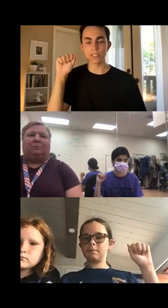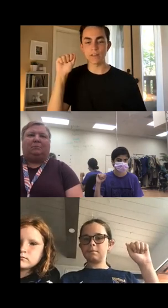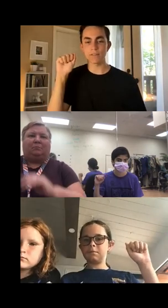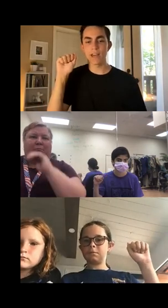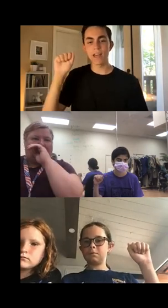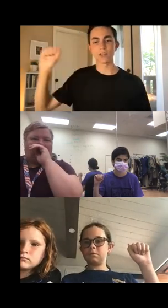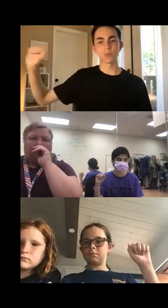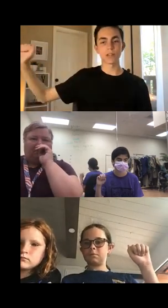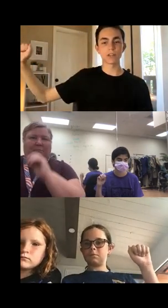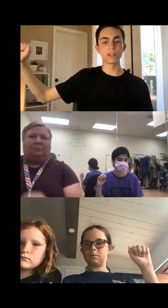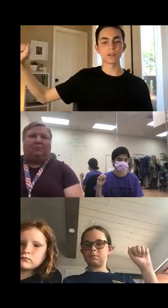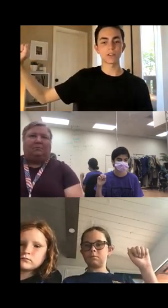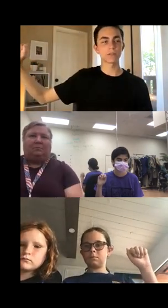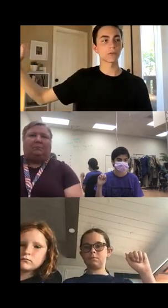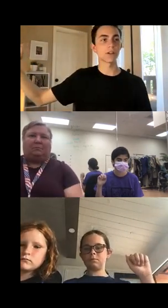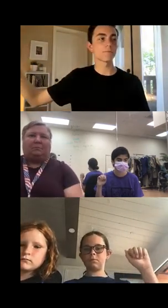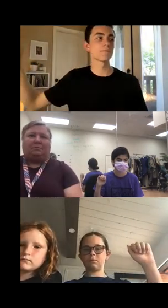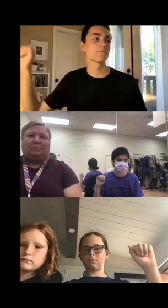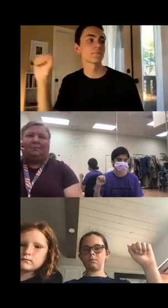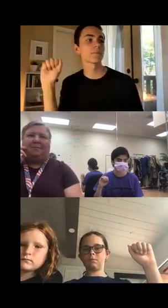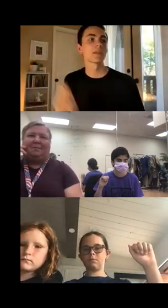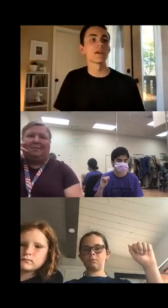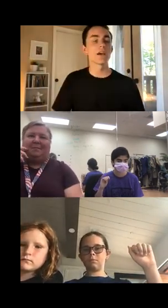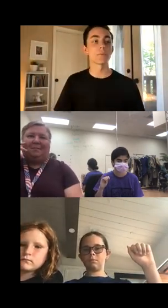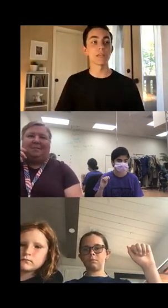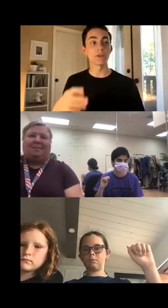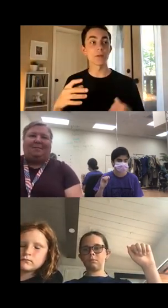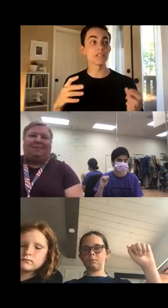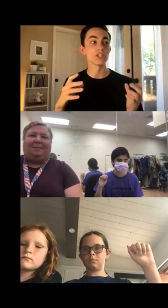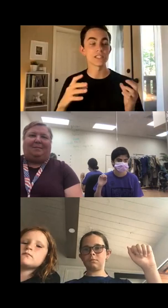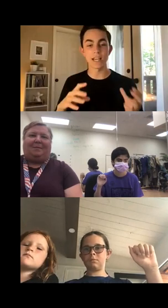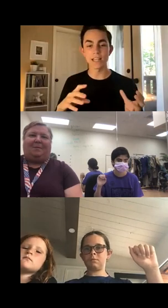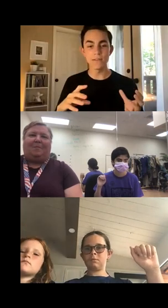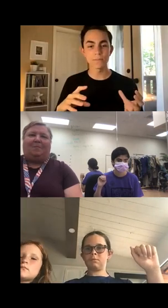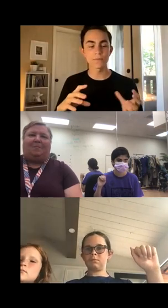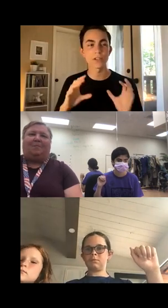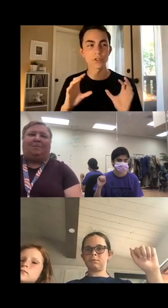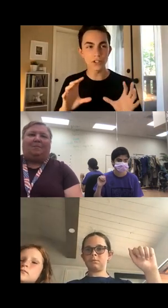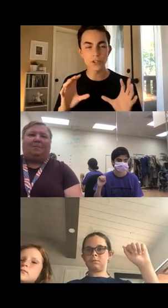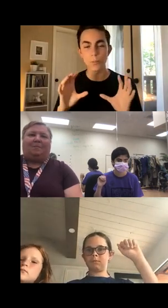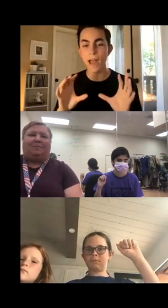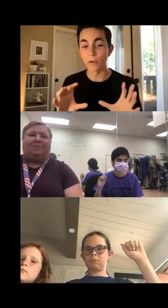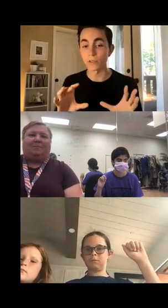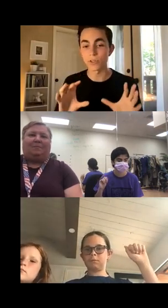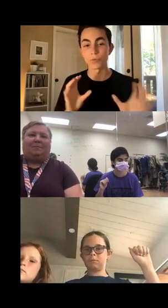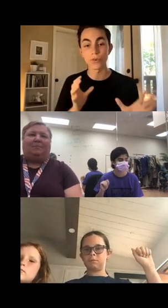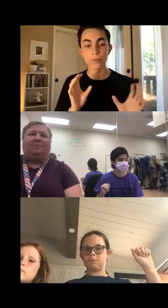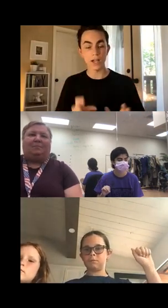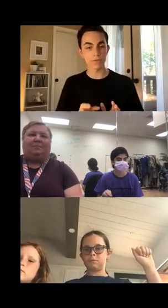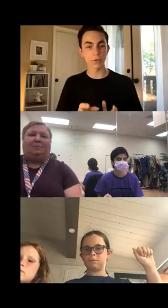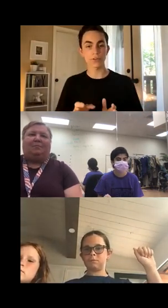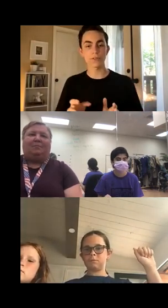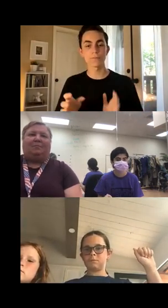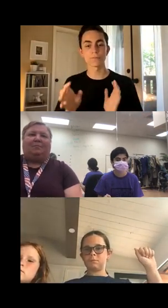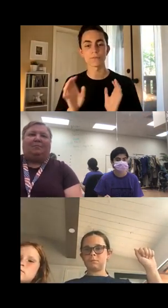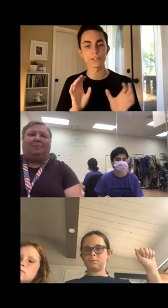super stiff, and you shouldn't be out here, right? Keep your hand position steady, and try not to bounce or move back